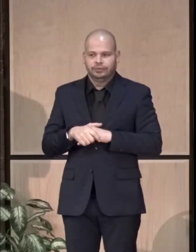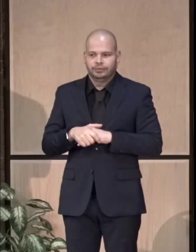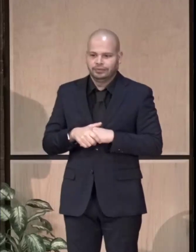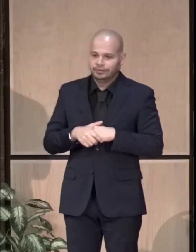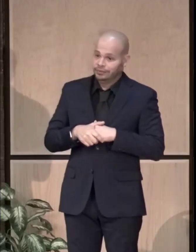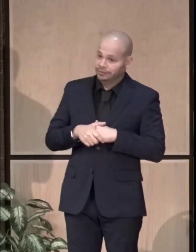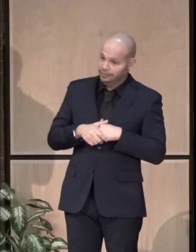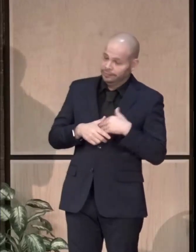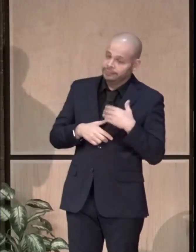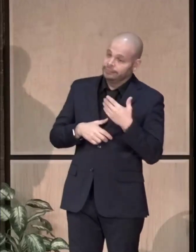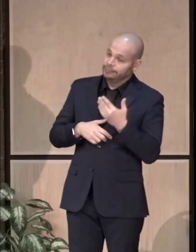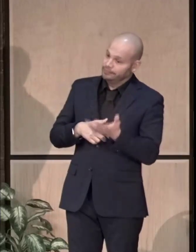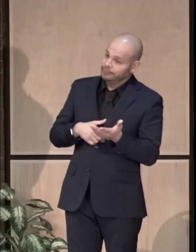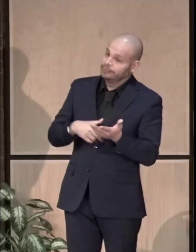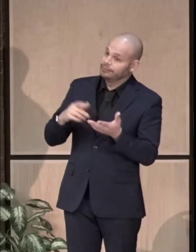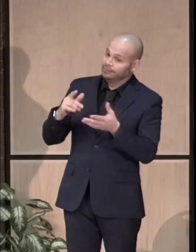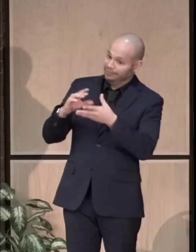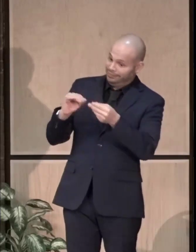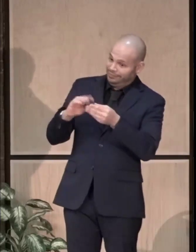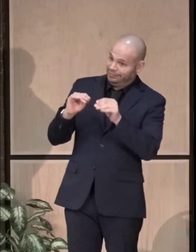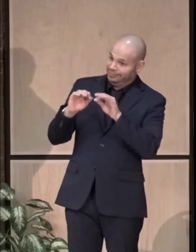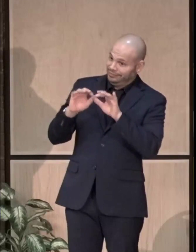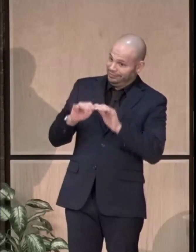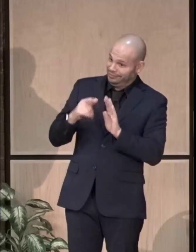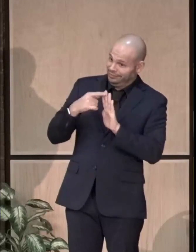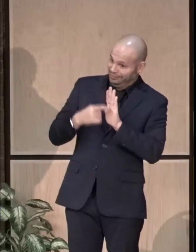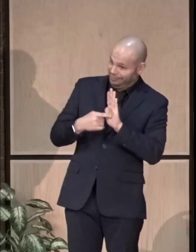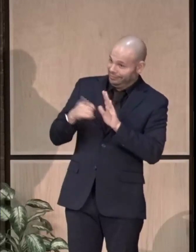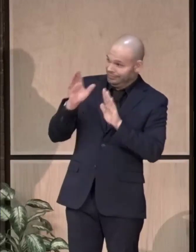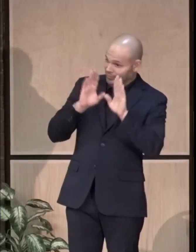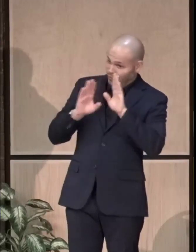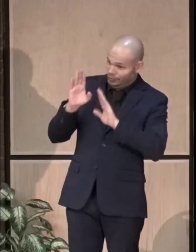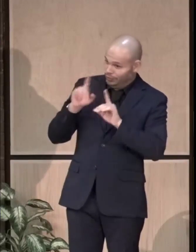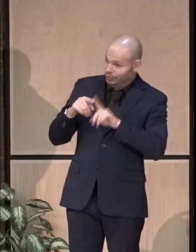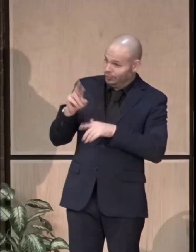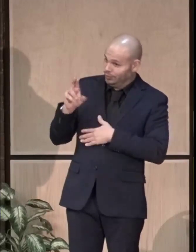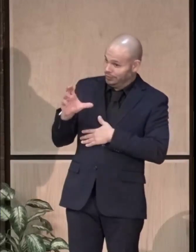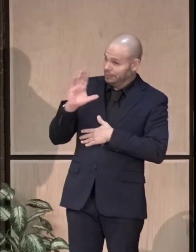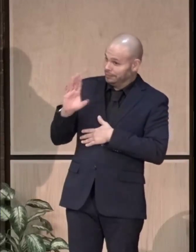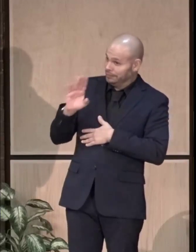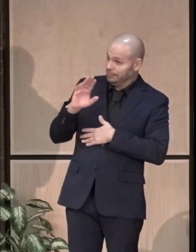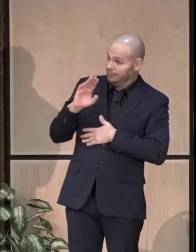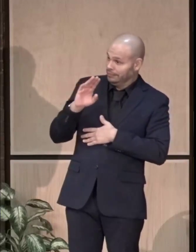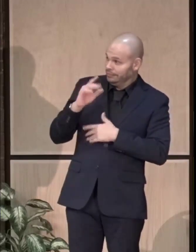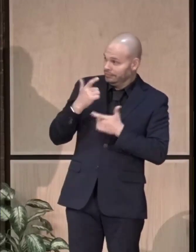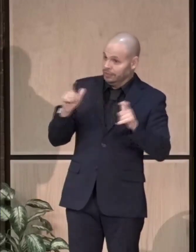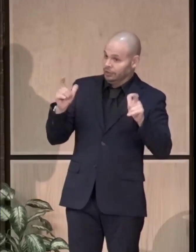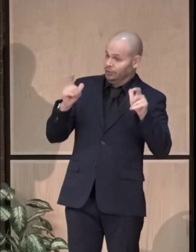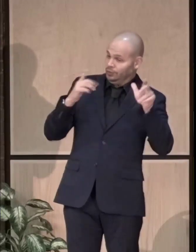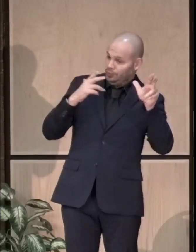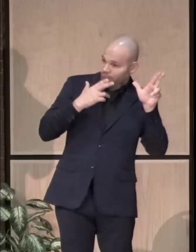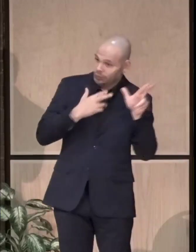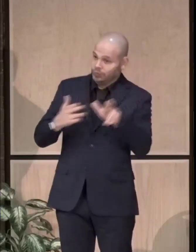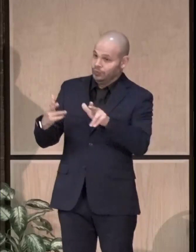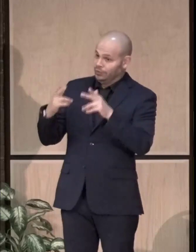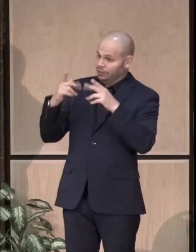doing a mass shooting and he's having hallucinations. He'd been institutionalized for a couple of weeks over the past summer and